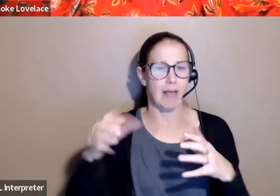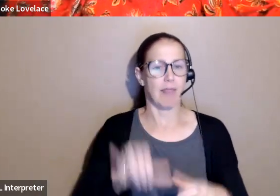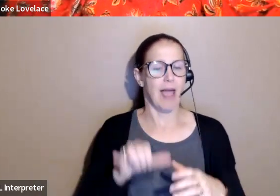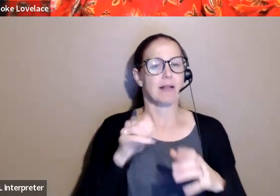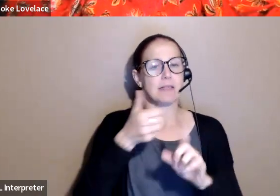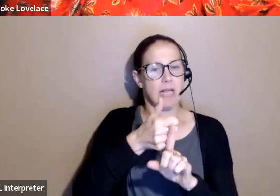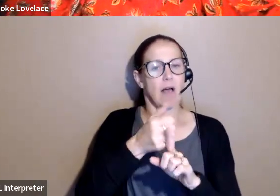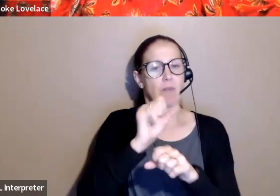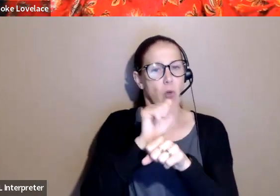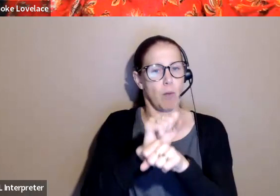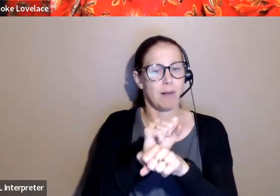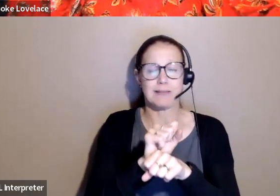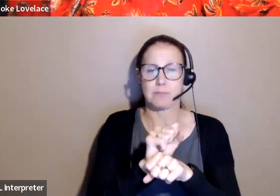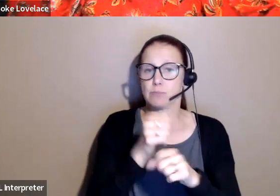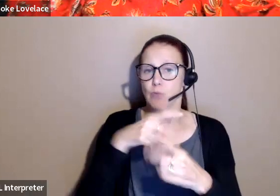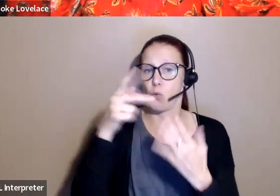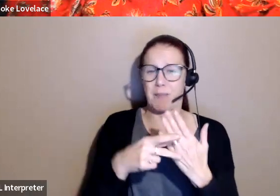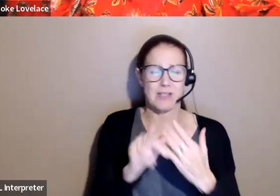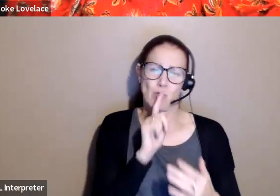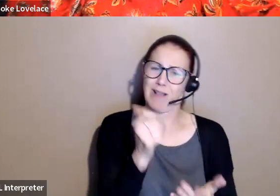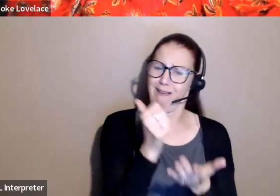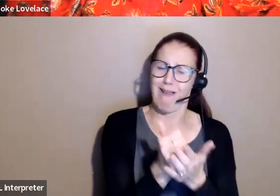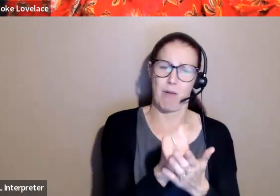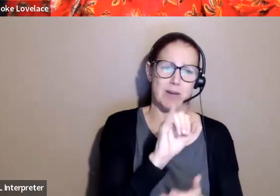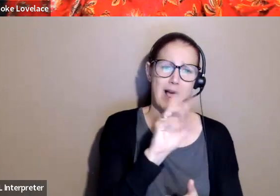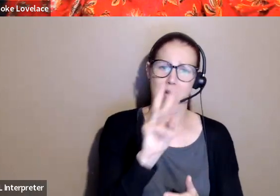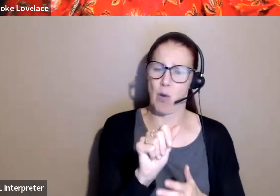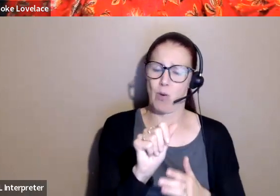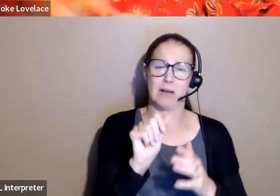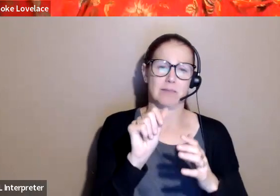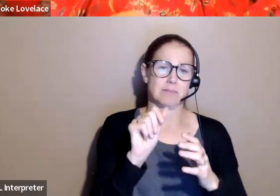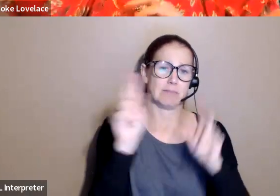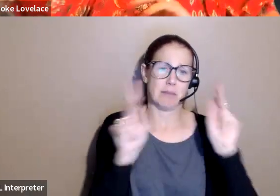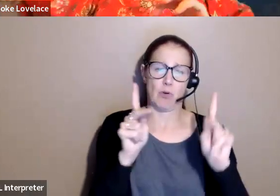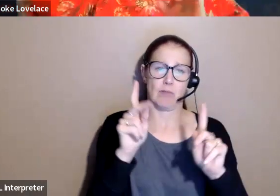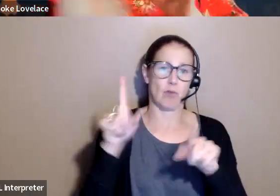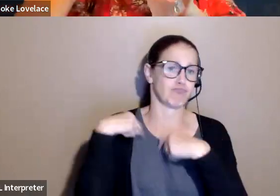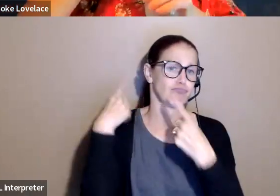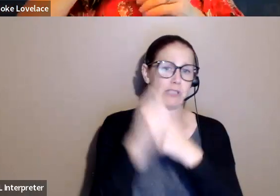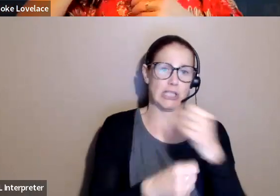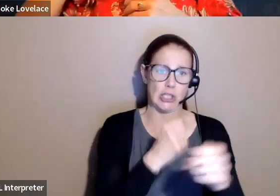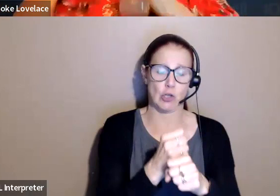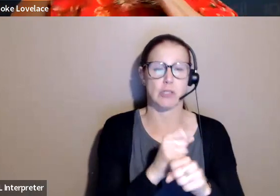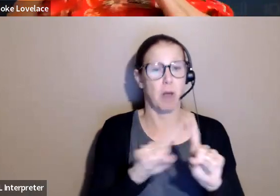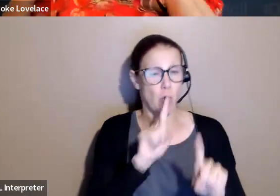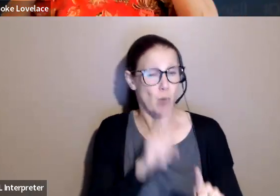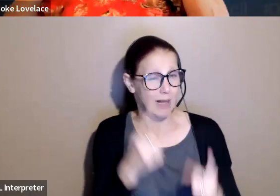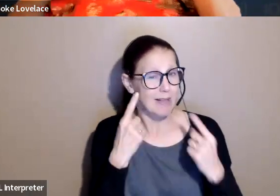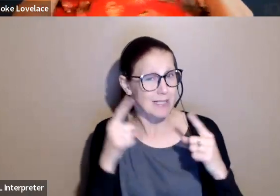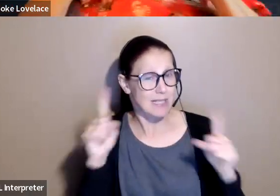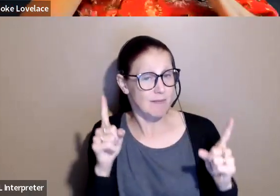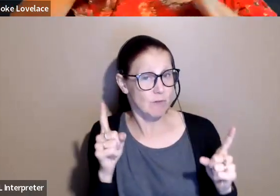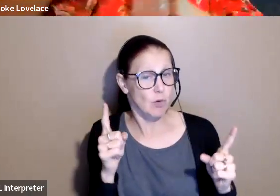which has helped so many Iowans over the last couple of years for sure. Longer than that, but we've been really successful.